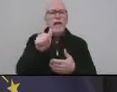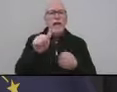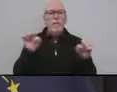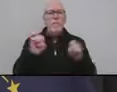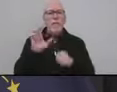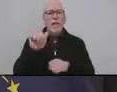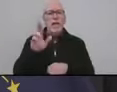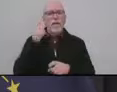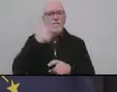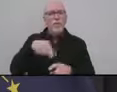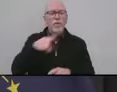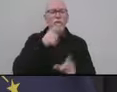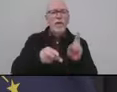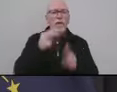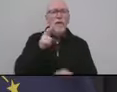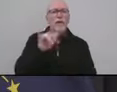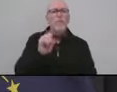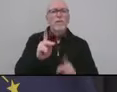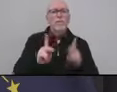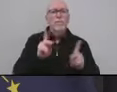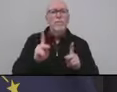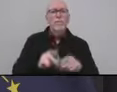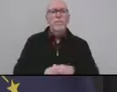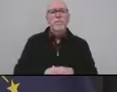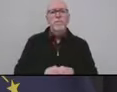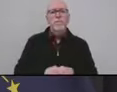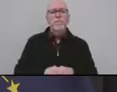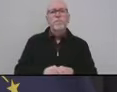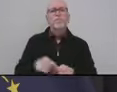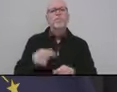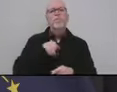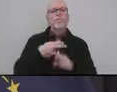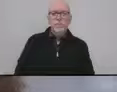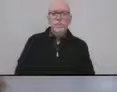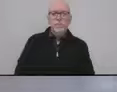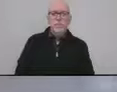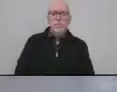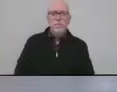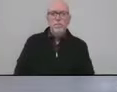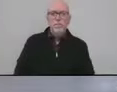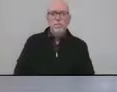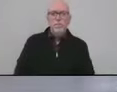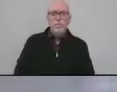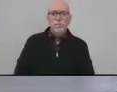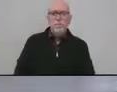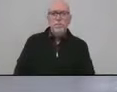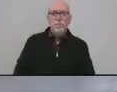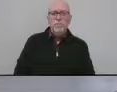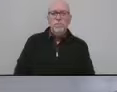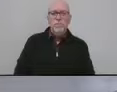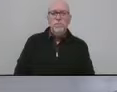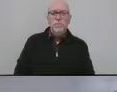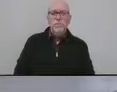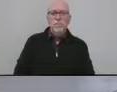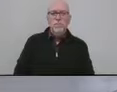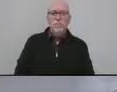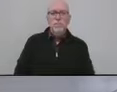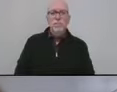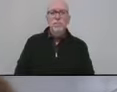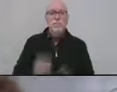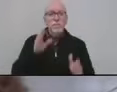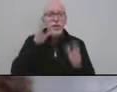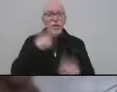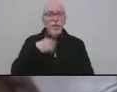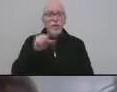vulnerable populations. We call that community paramedicine. Vaccines that are matched to these individuals will come